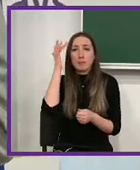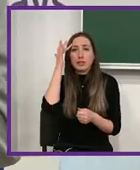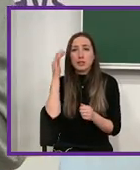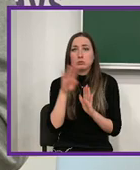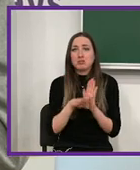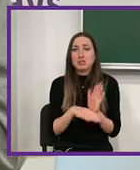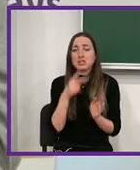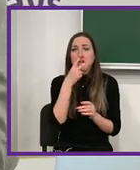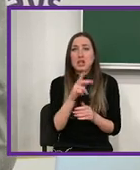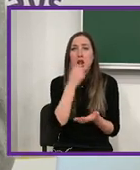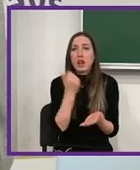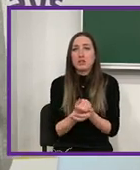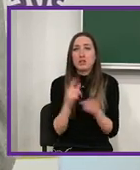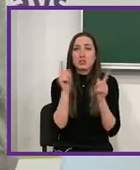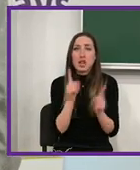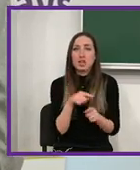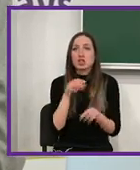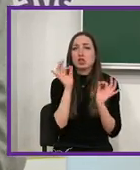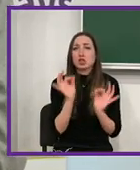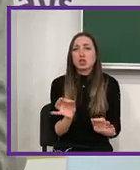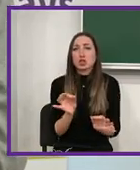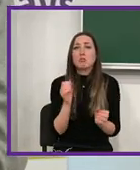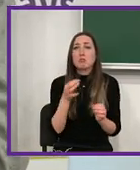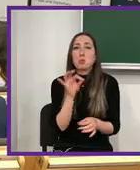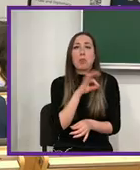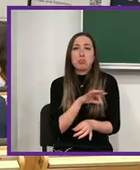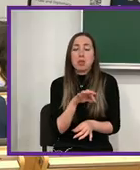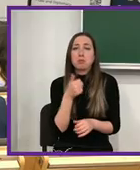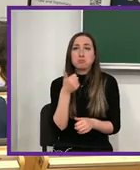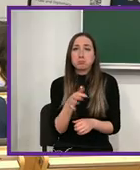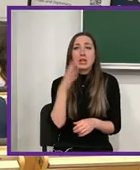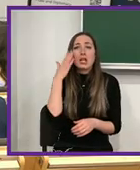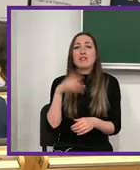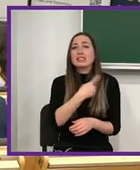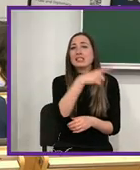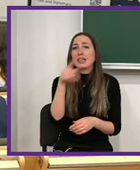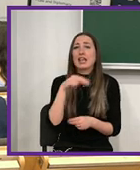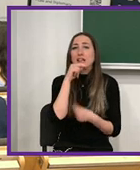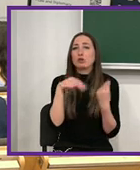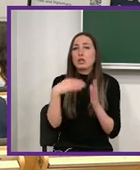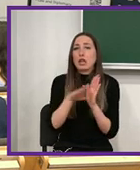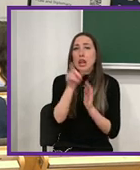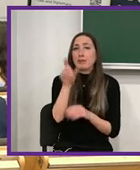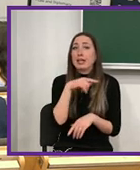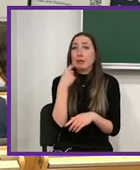helpful. I don't know if other panelists would like to immediately react to the presentation.